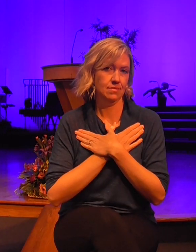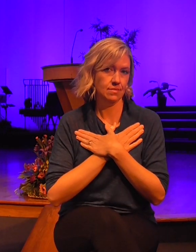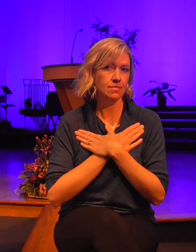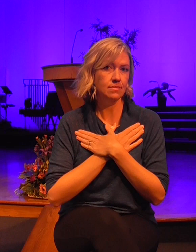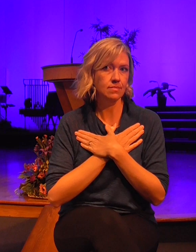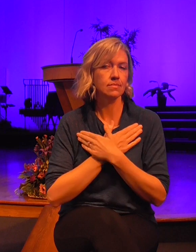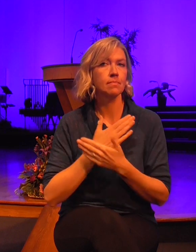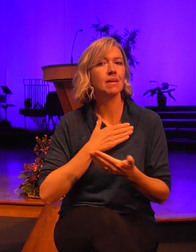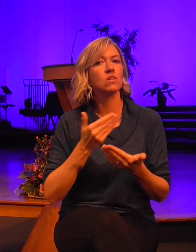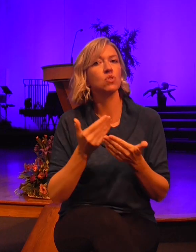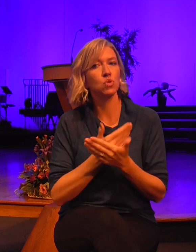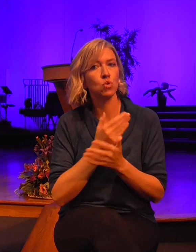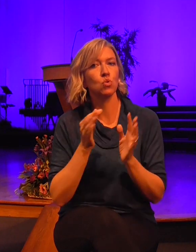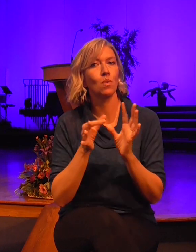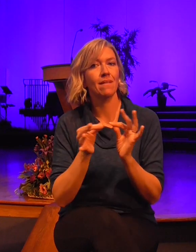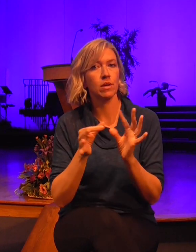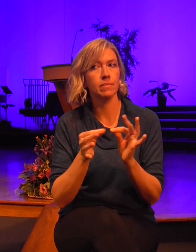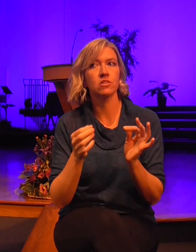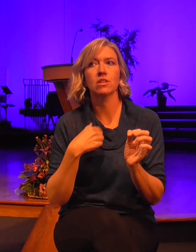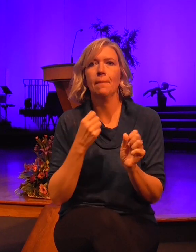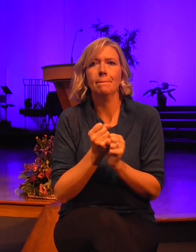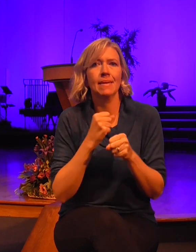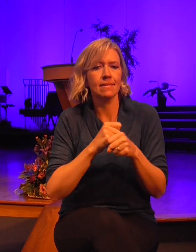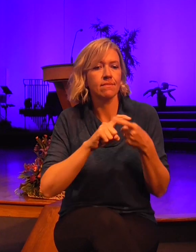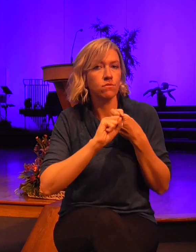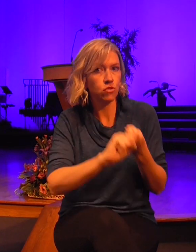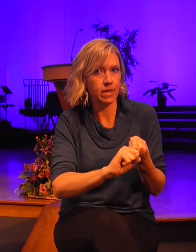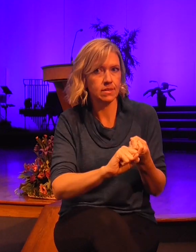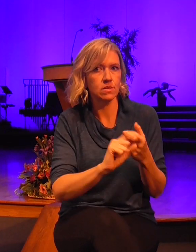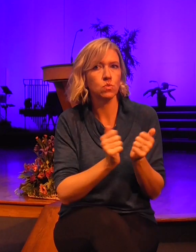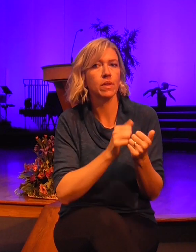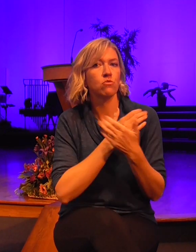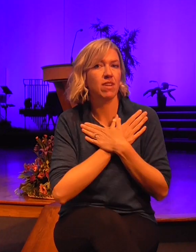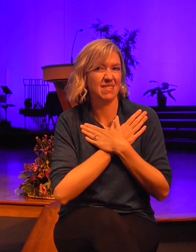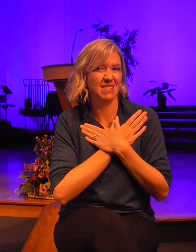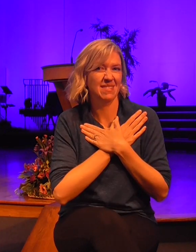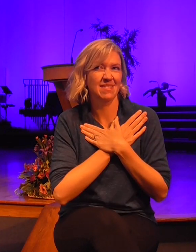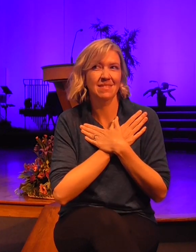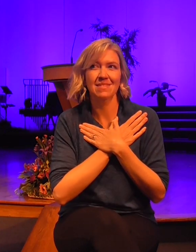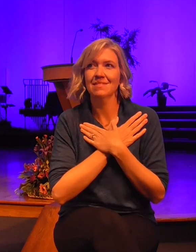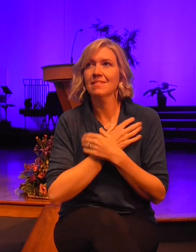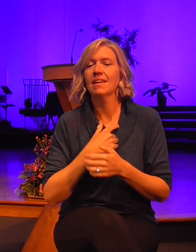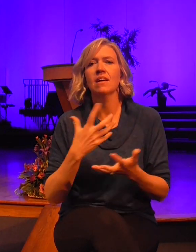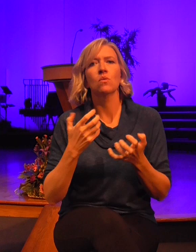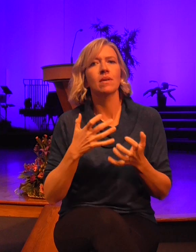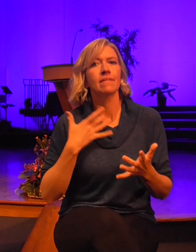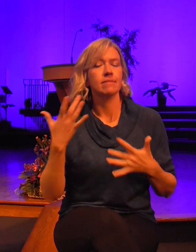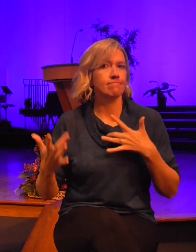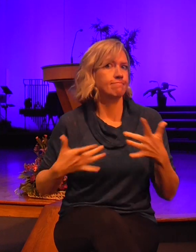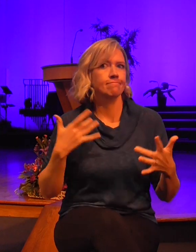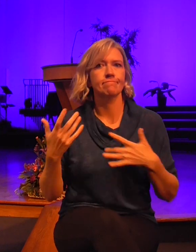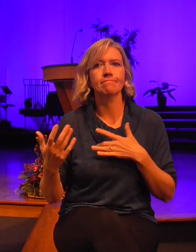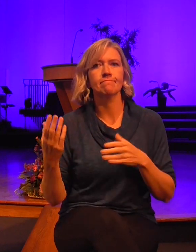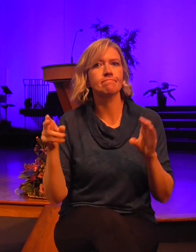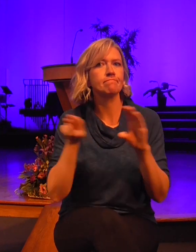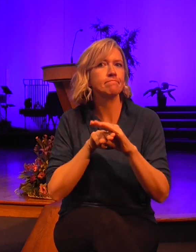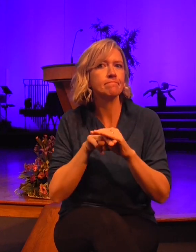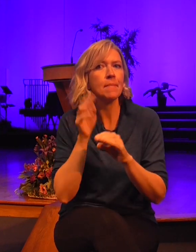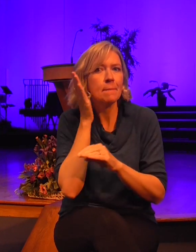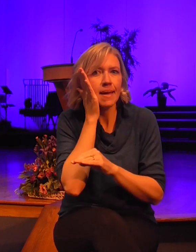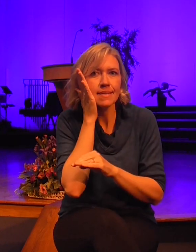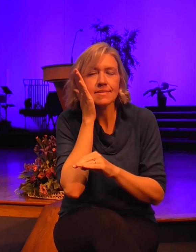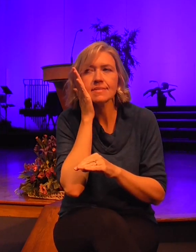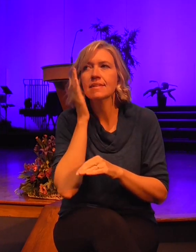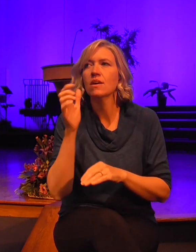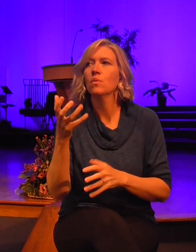That's my new affirmation, that I am making friends with rest. I want to be so excited to go to bed at night. I want to feel